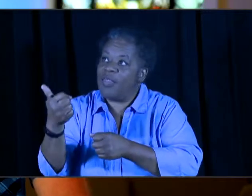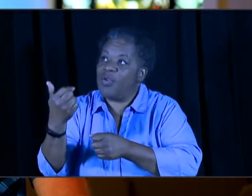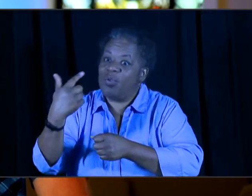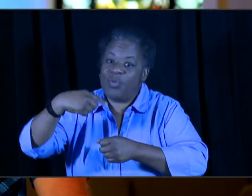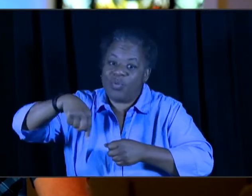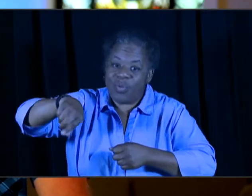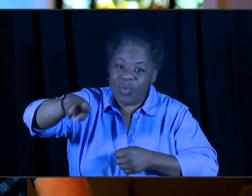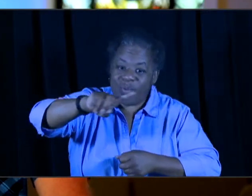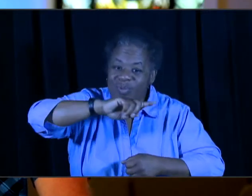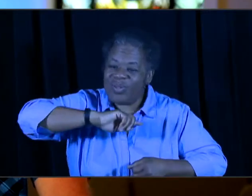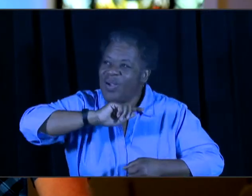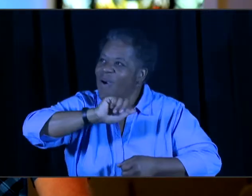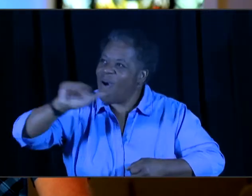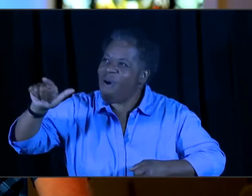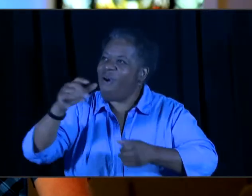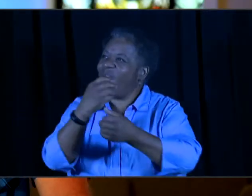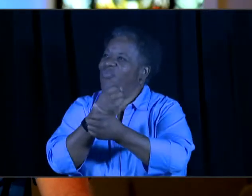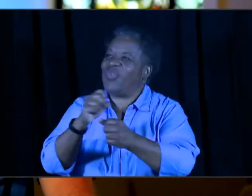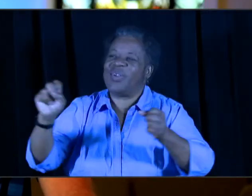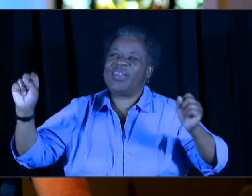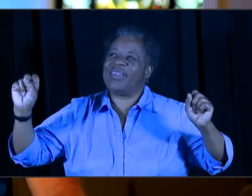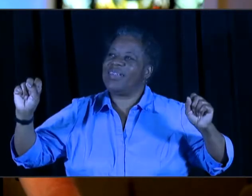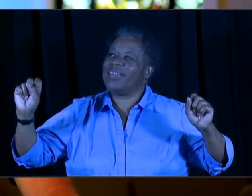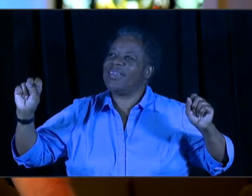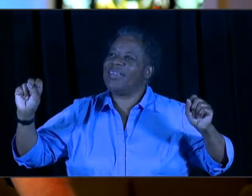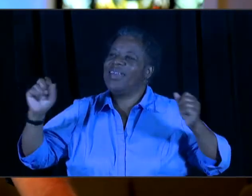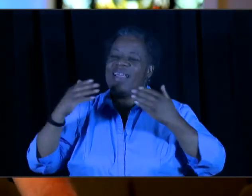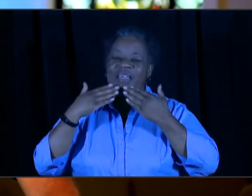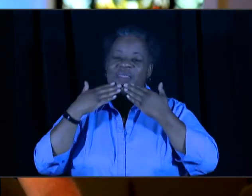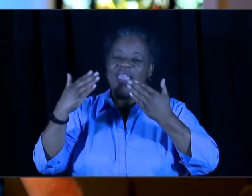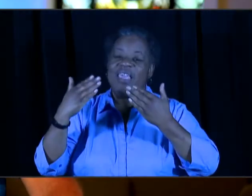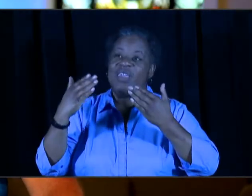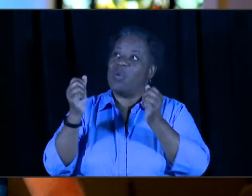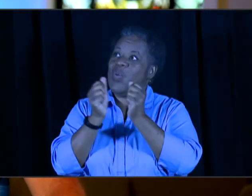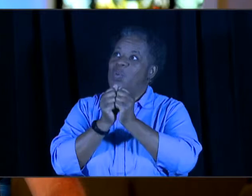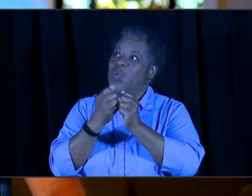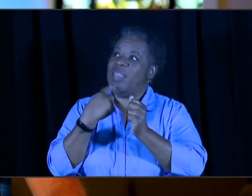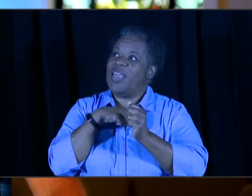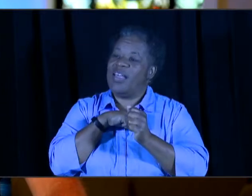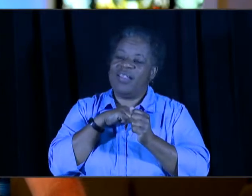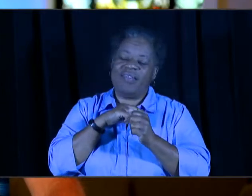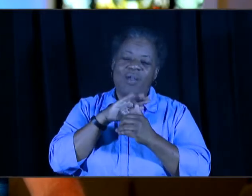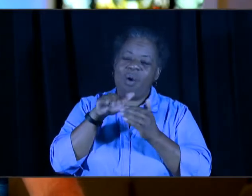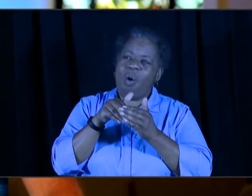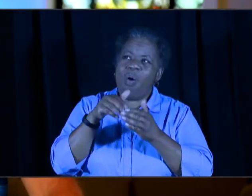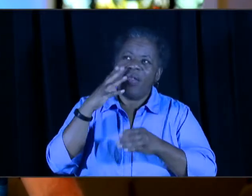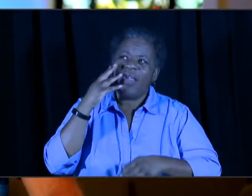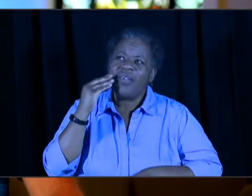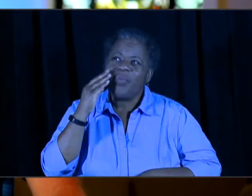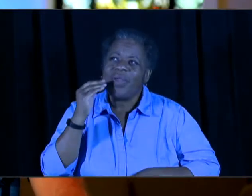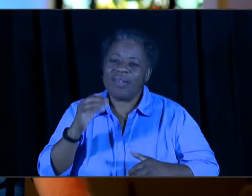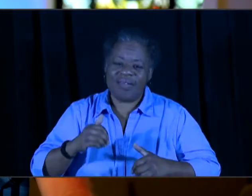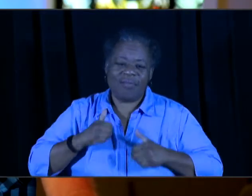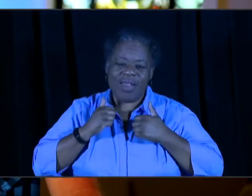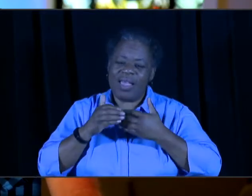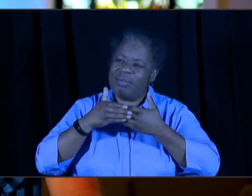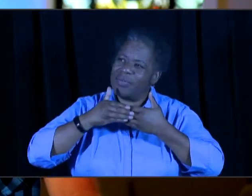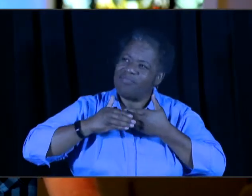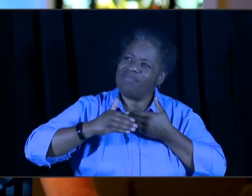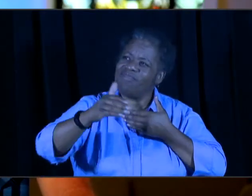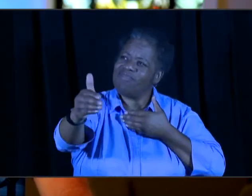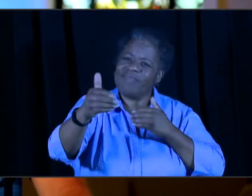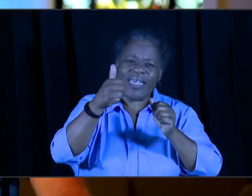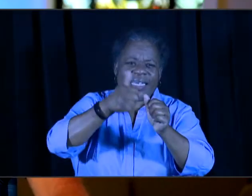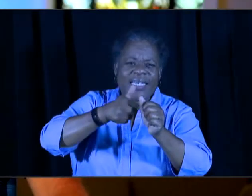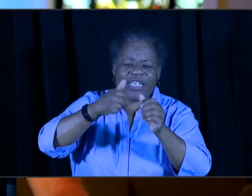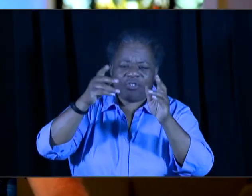be free. Thank you for being with us in all the experiences of life. May each person